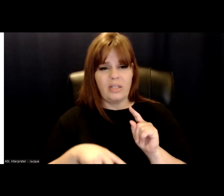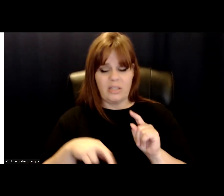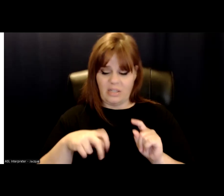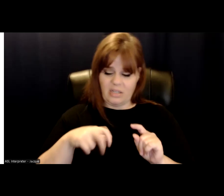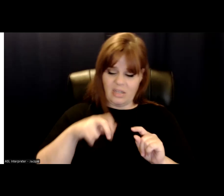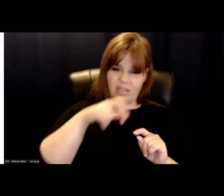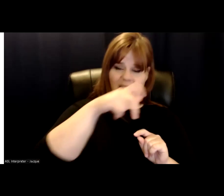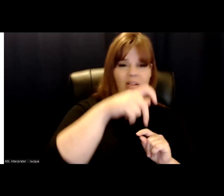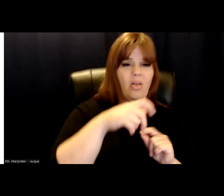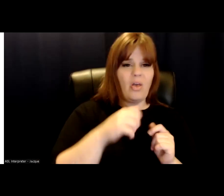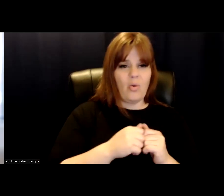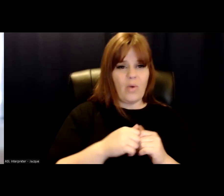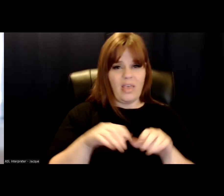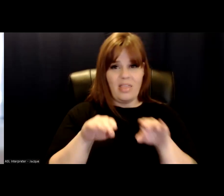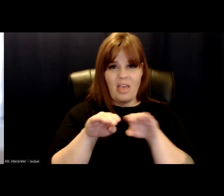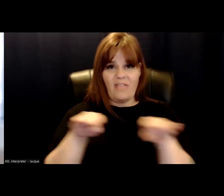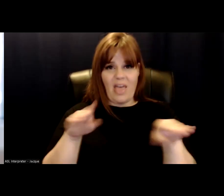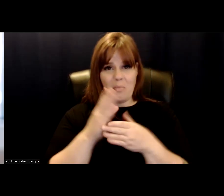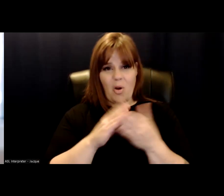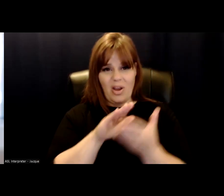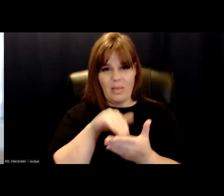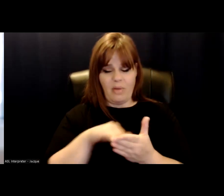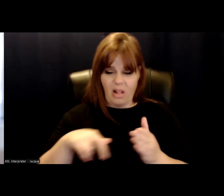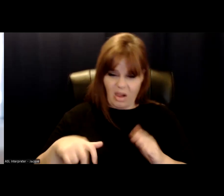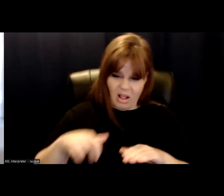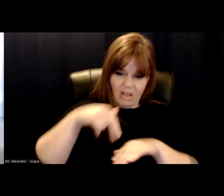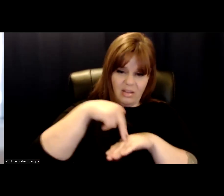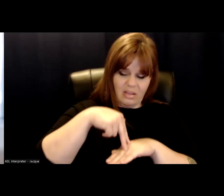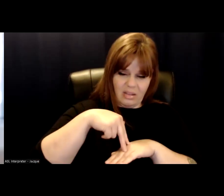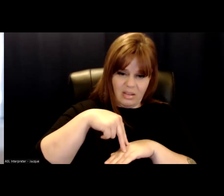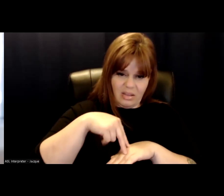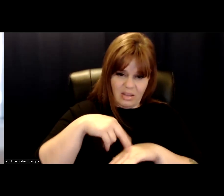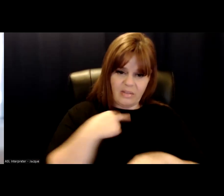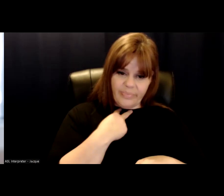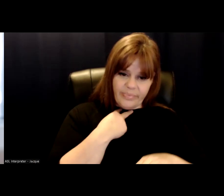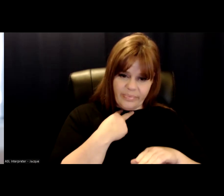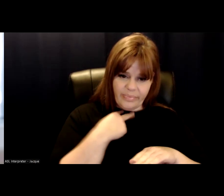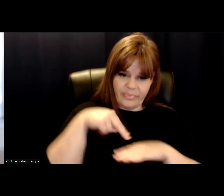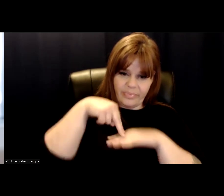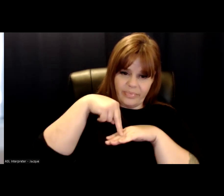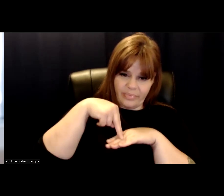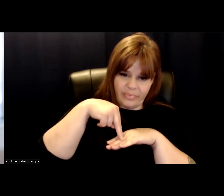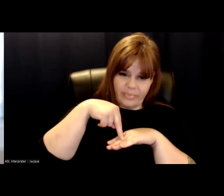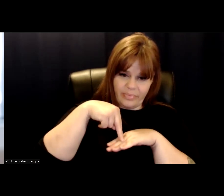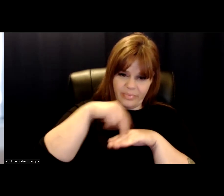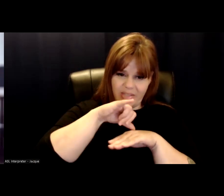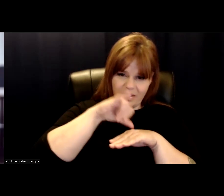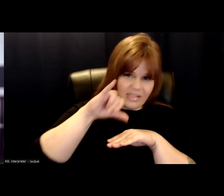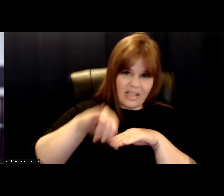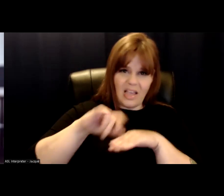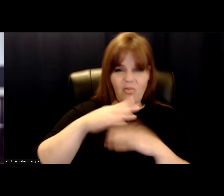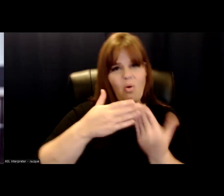that had a little landing in the middle, and I got stuck and I stayed on the landing for almost an hour.